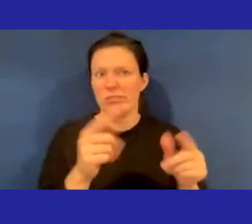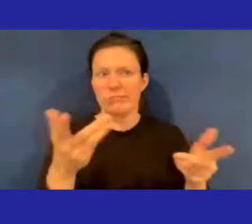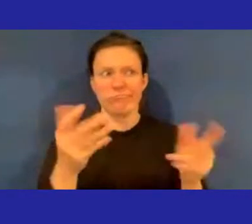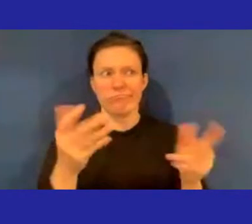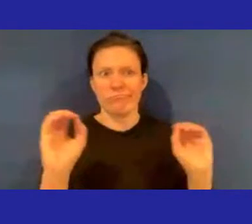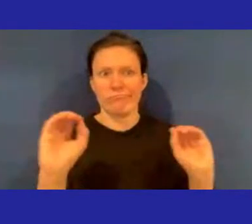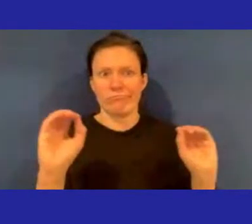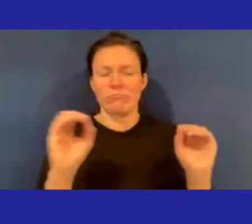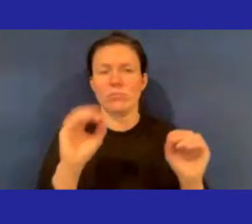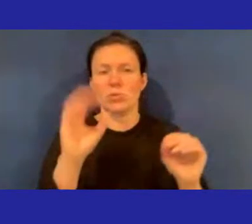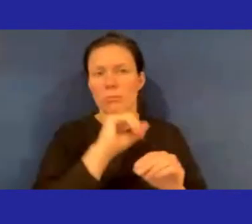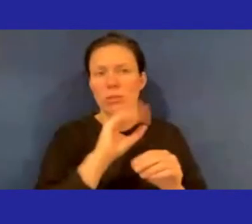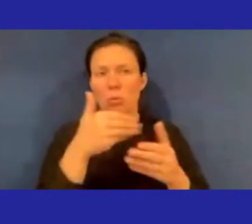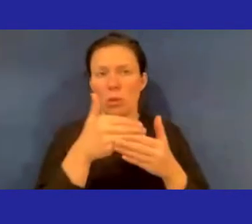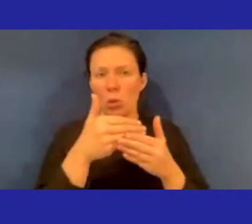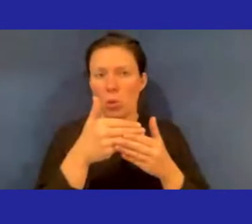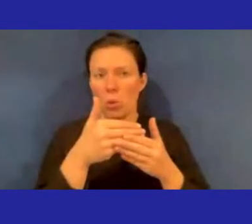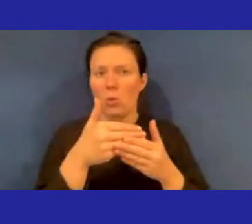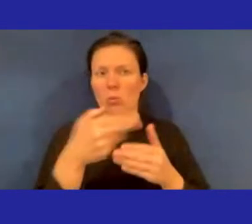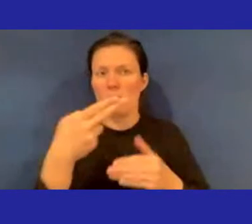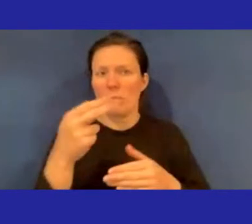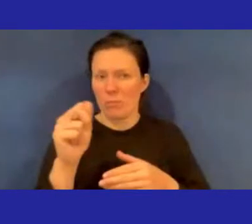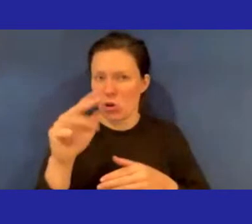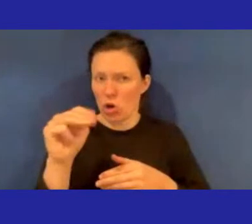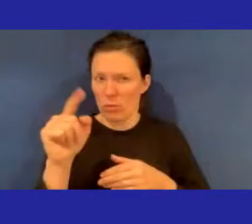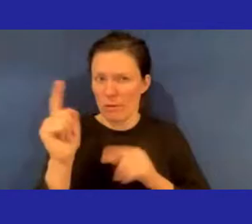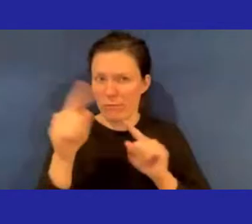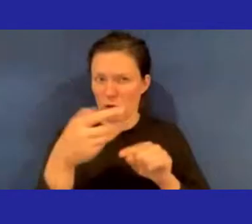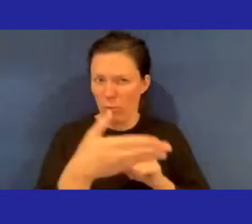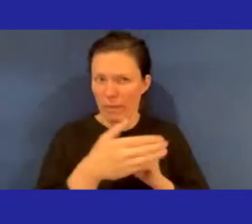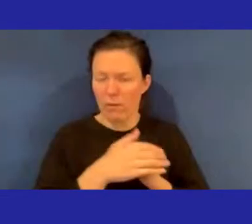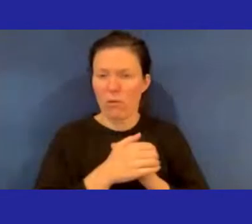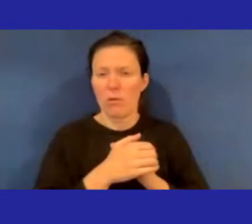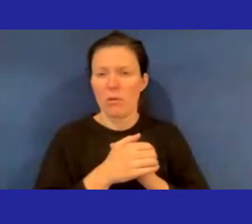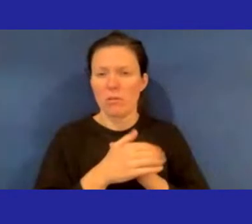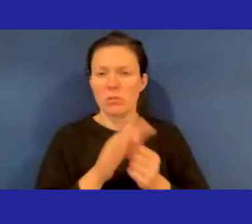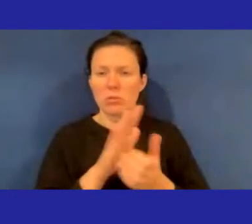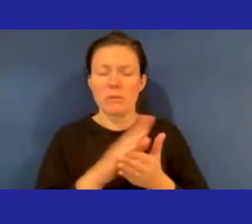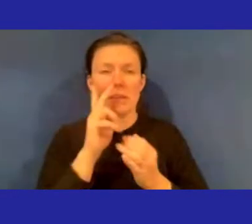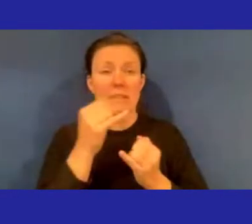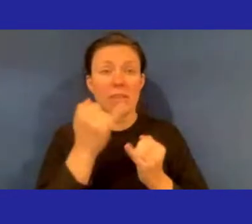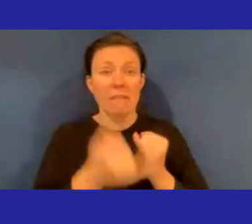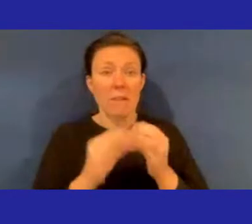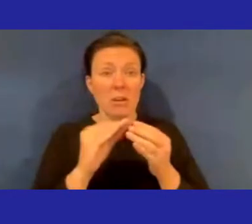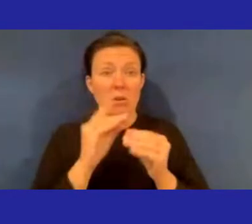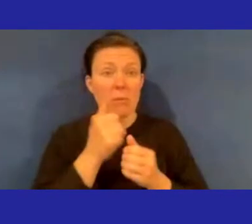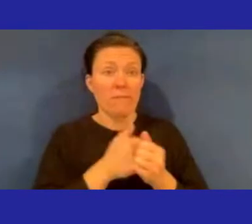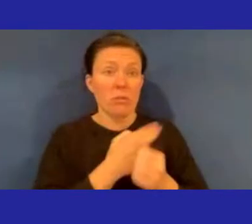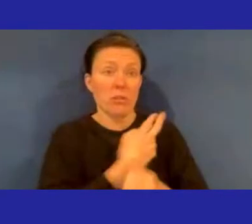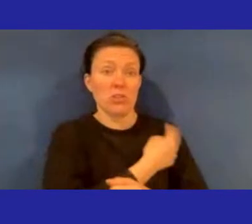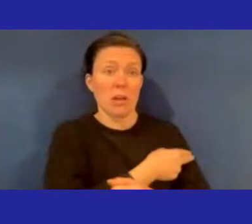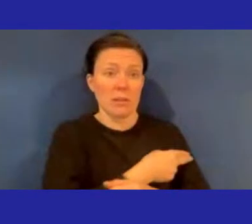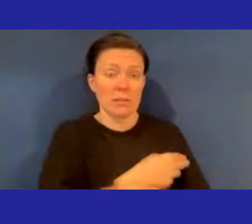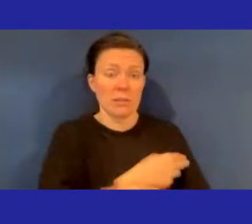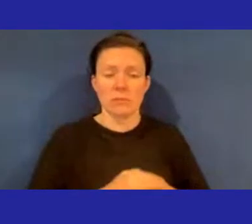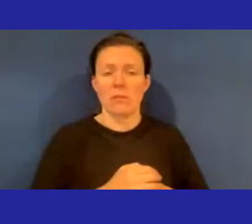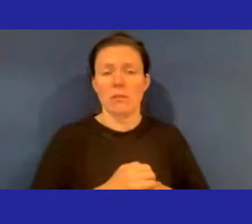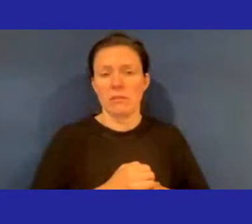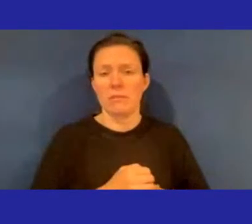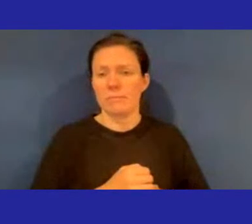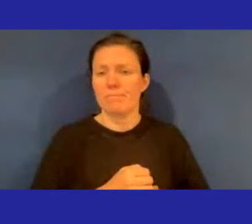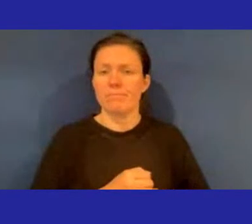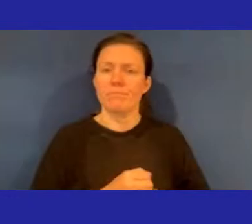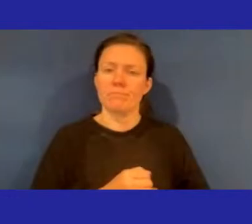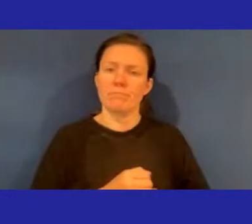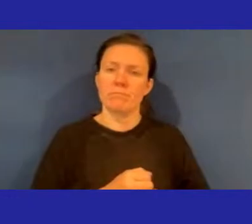would be the Harlem Hospital. So it would be good to see just the N number for each hospital that has a total number of patients with sickle cell. Yeah, we